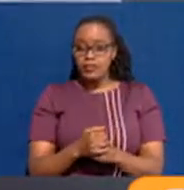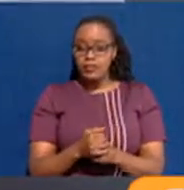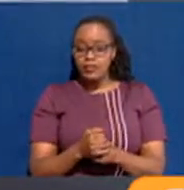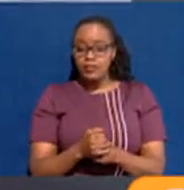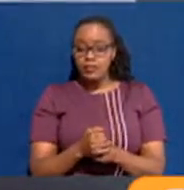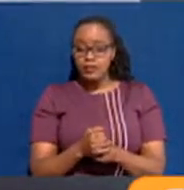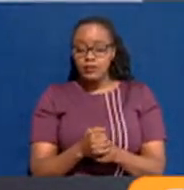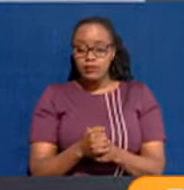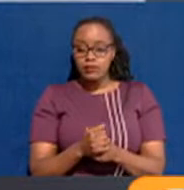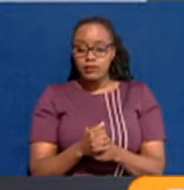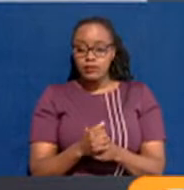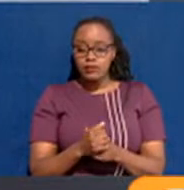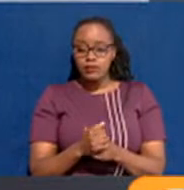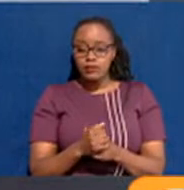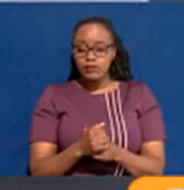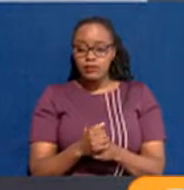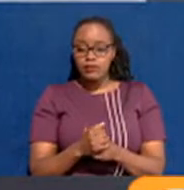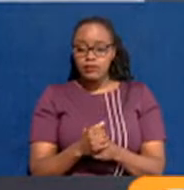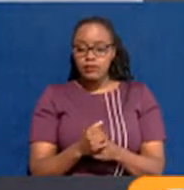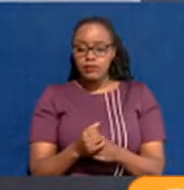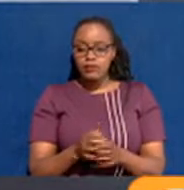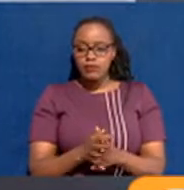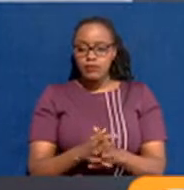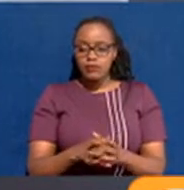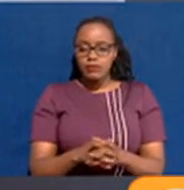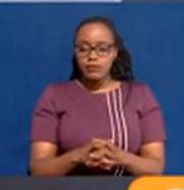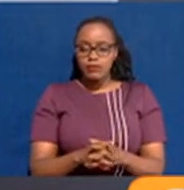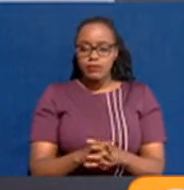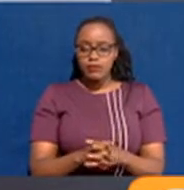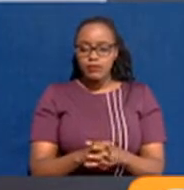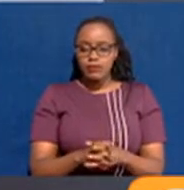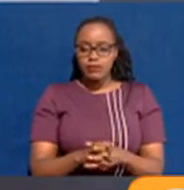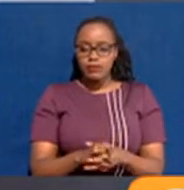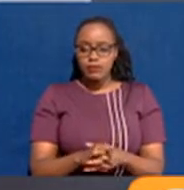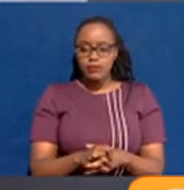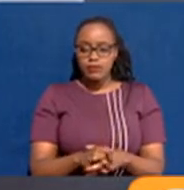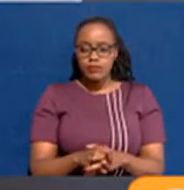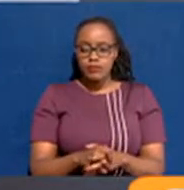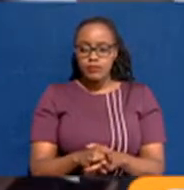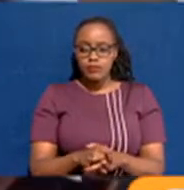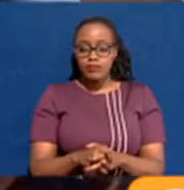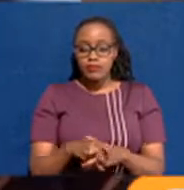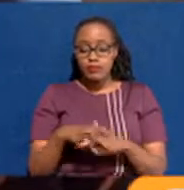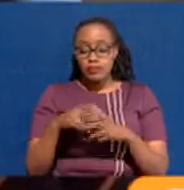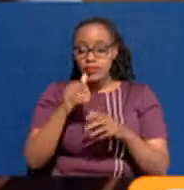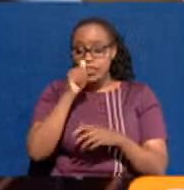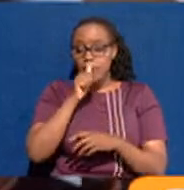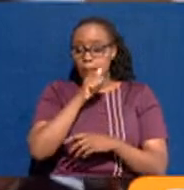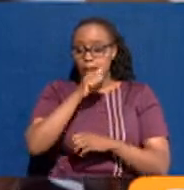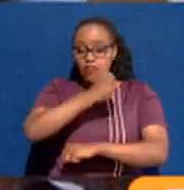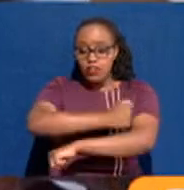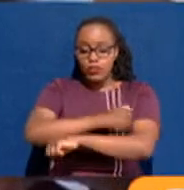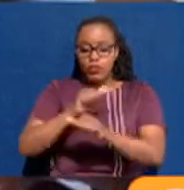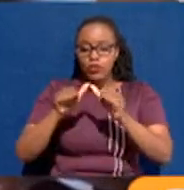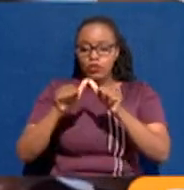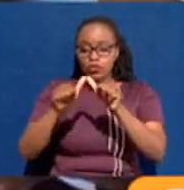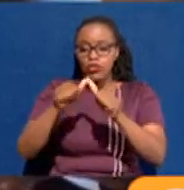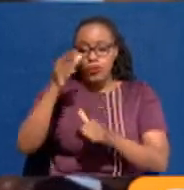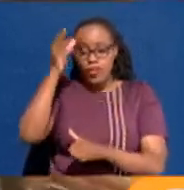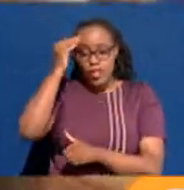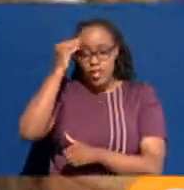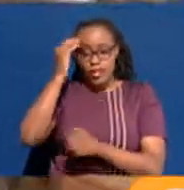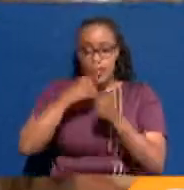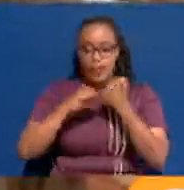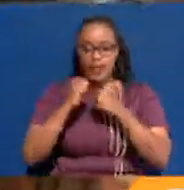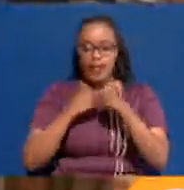of it. So subject number 2 will be computer science. While private schools carry on with their academic